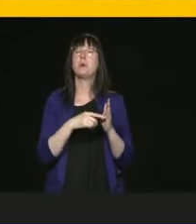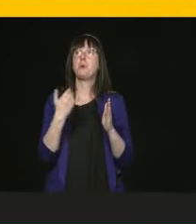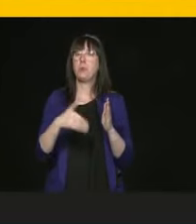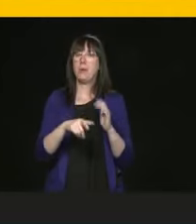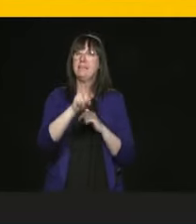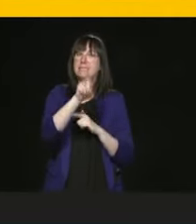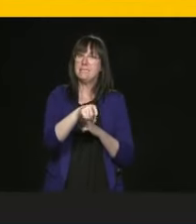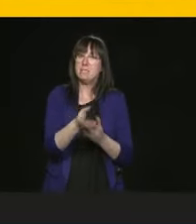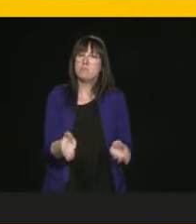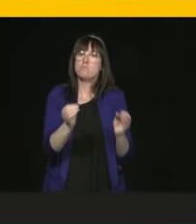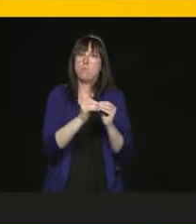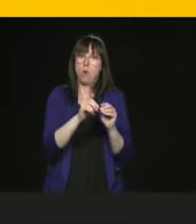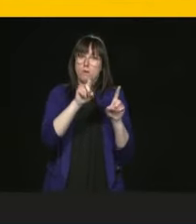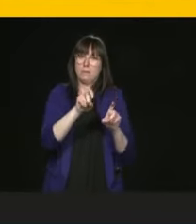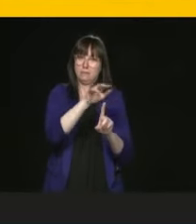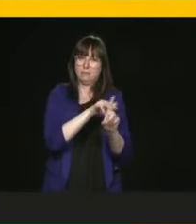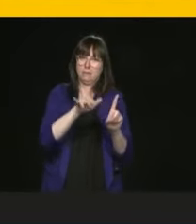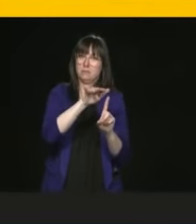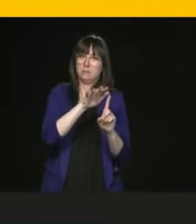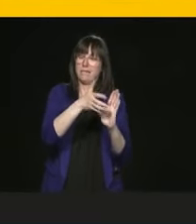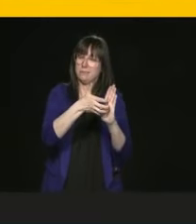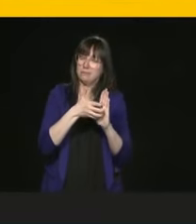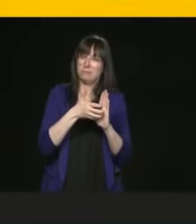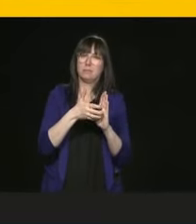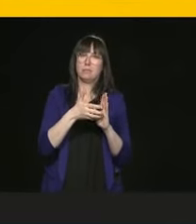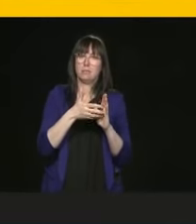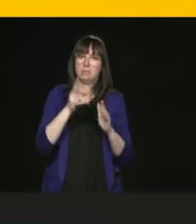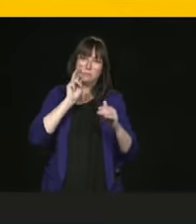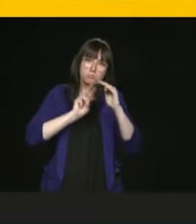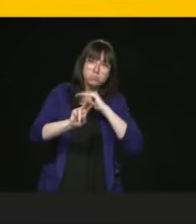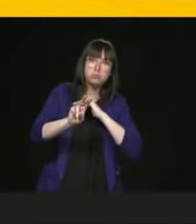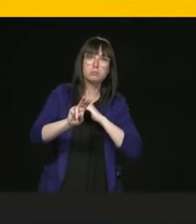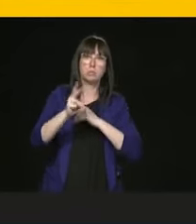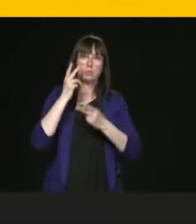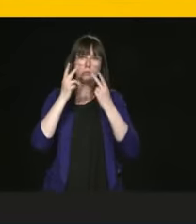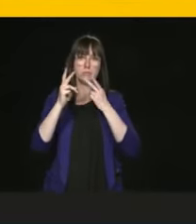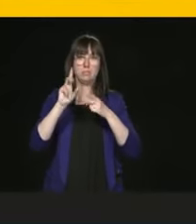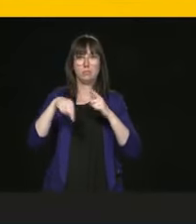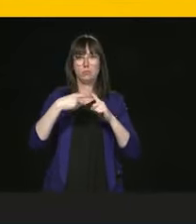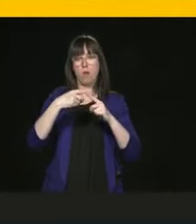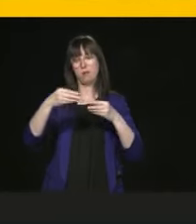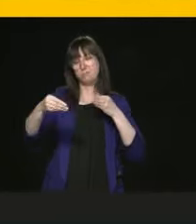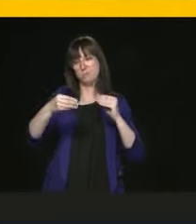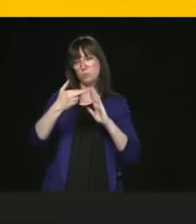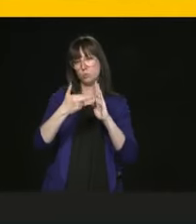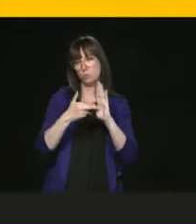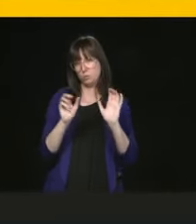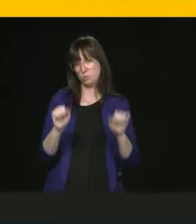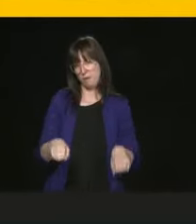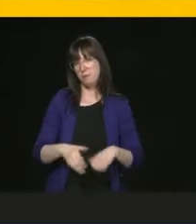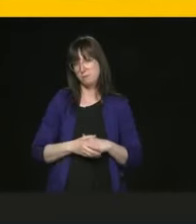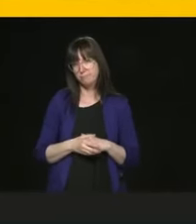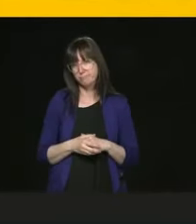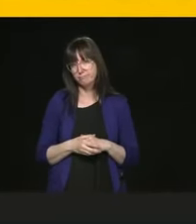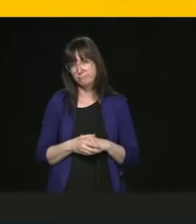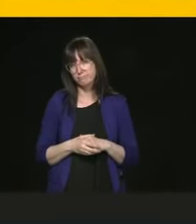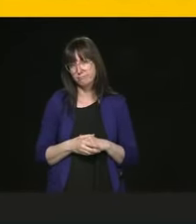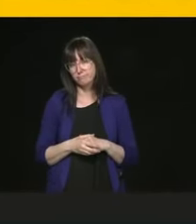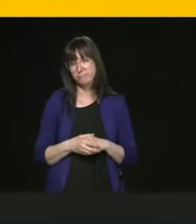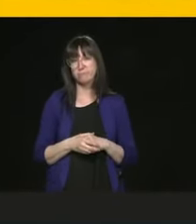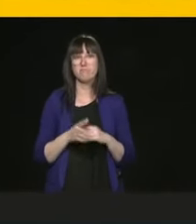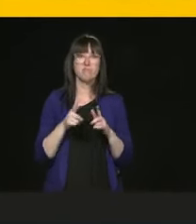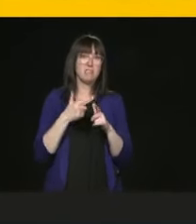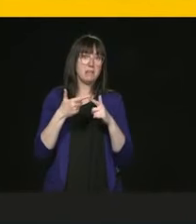an essential part of any plan to loosen the controls on people and start reopening